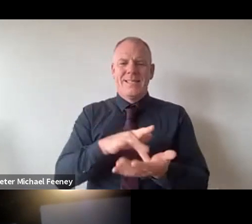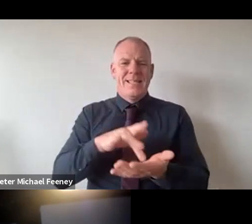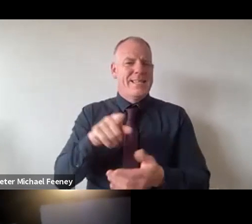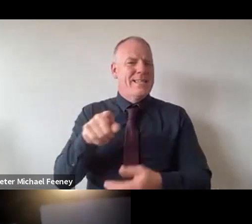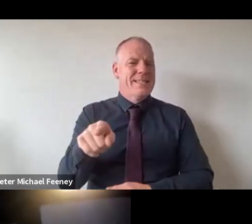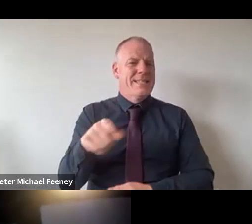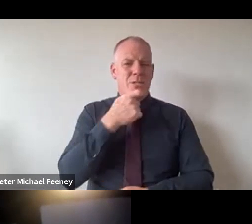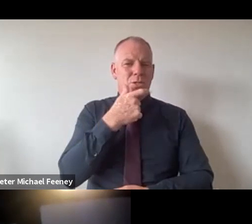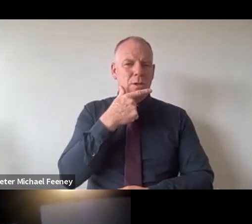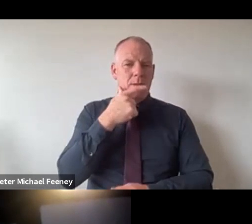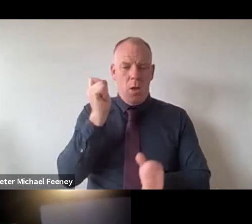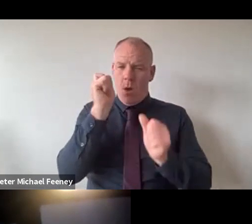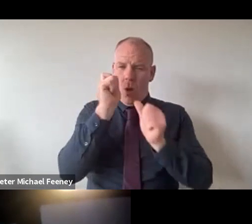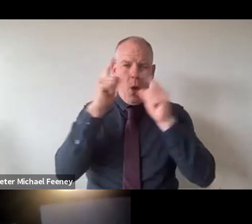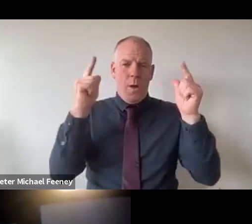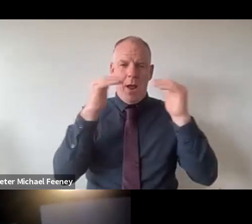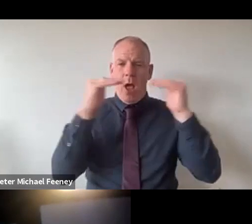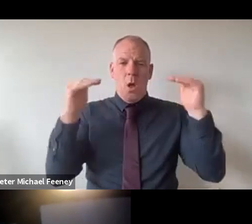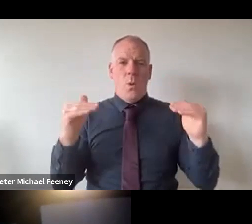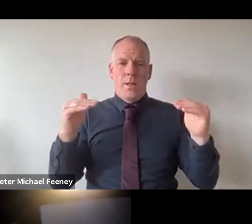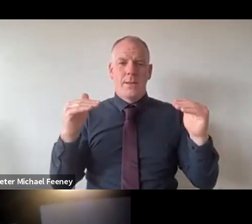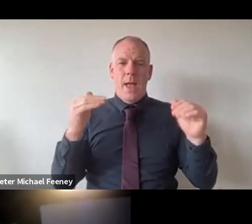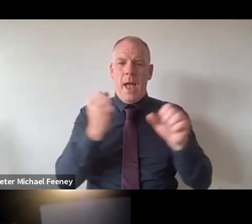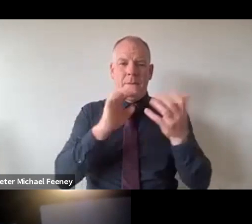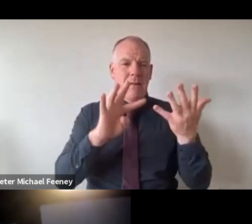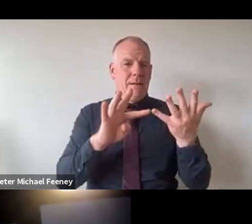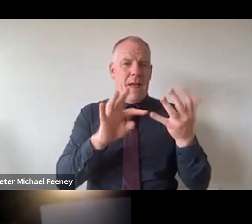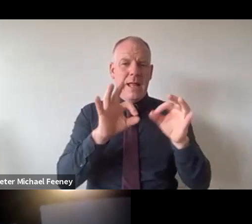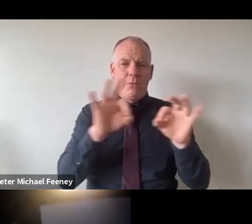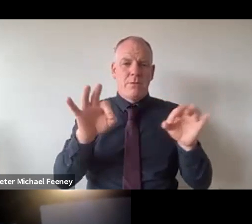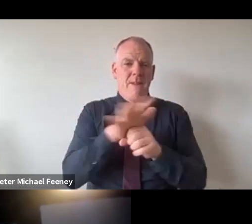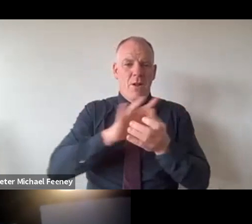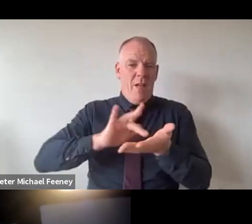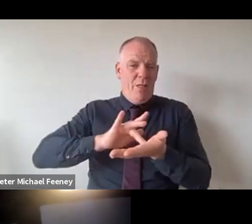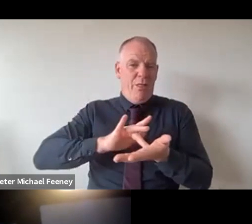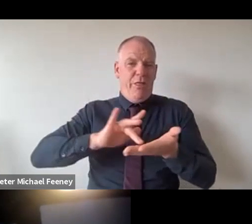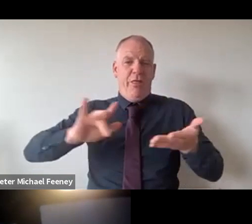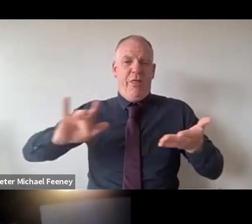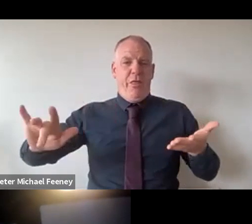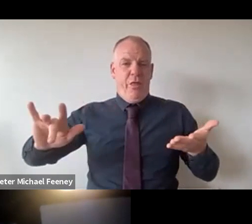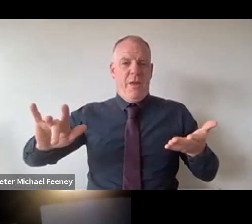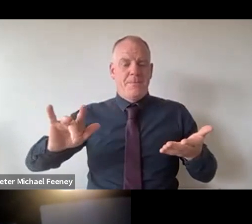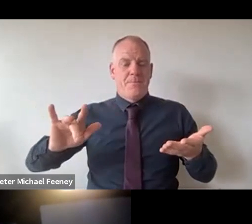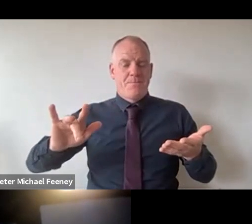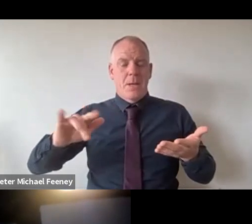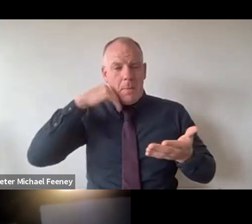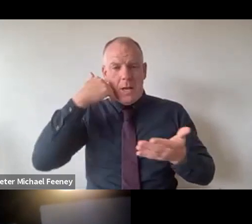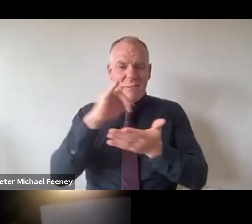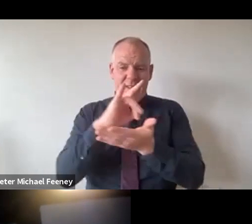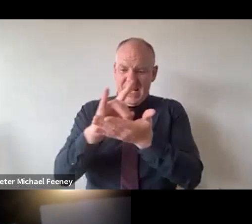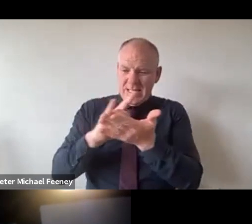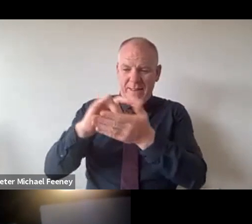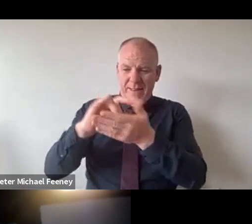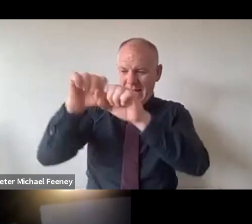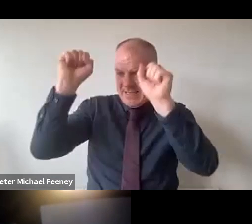aware that equality is moving on the 9 grounds, and it's completely excluded us, despite the historic and the systemic